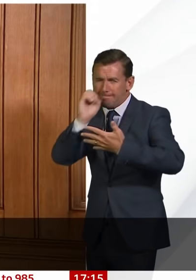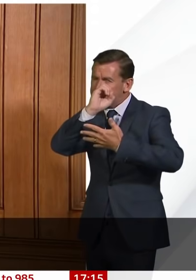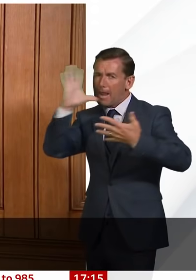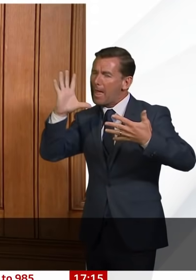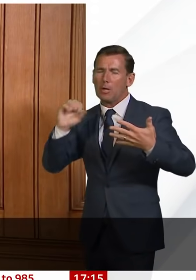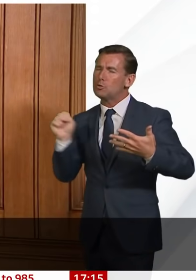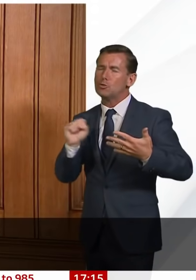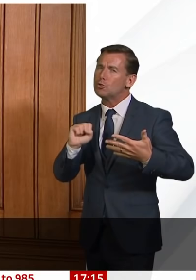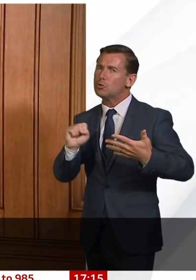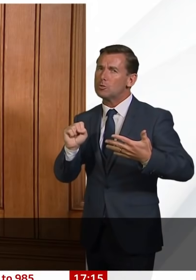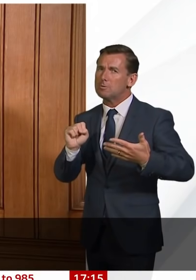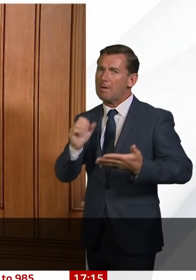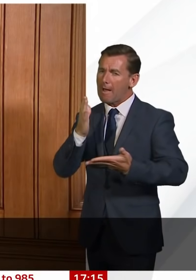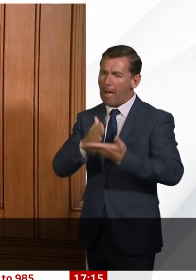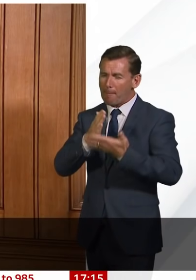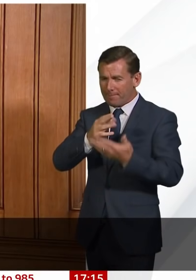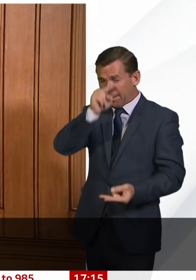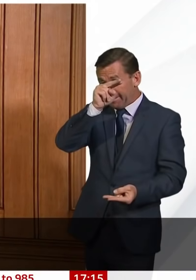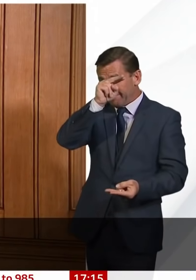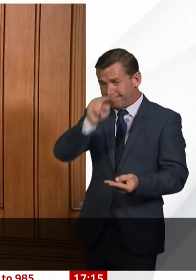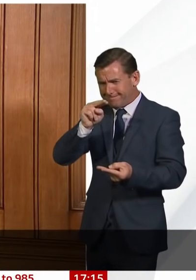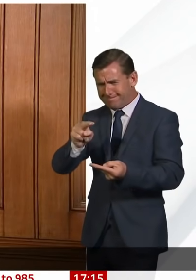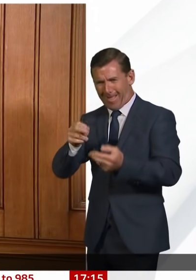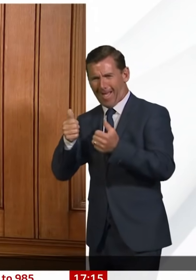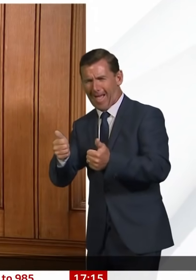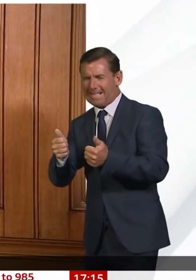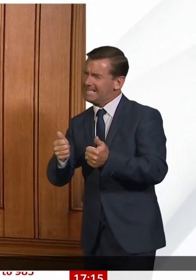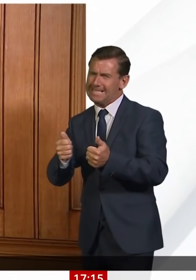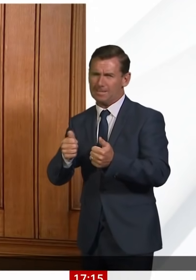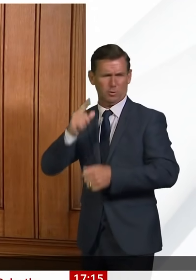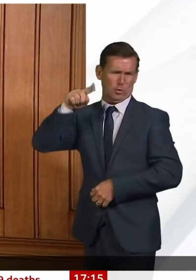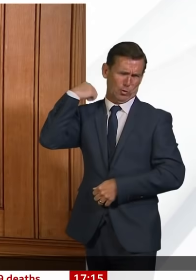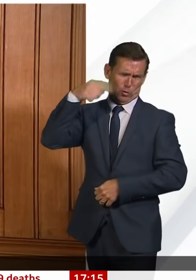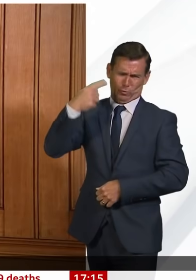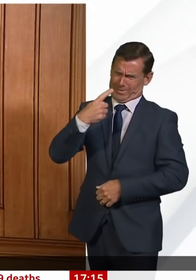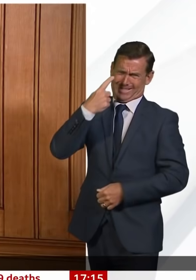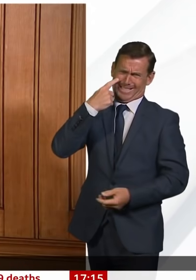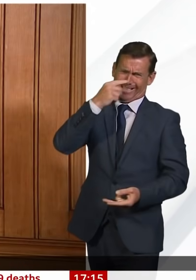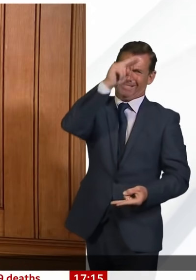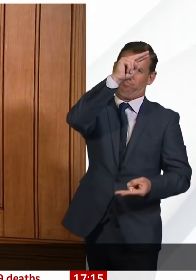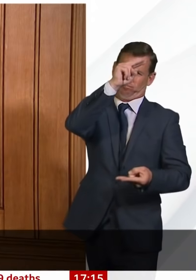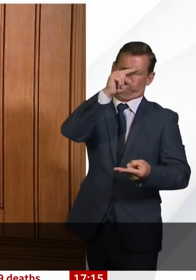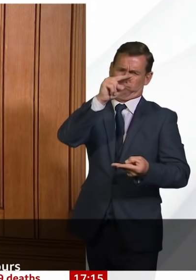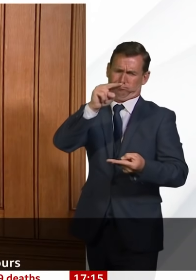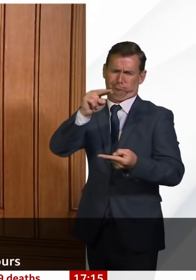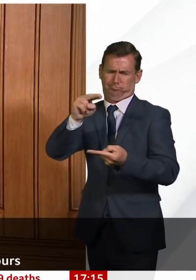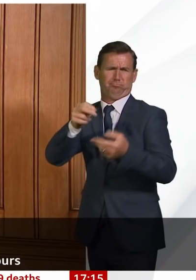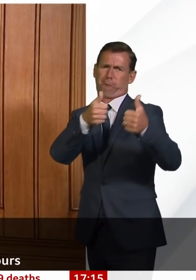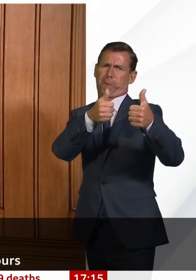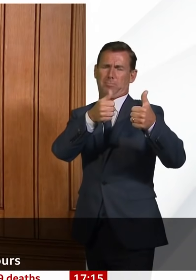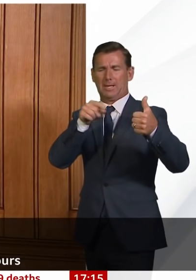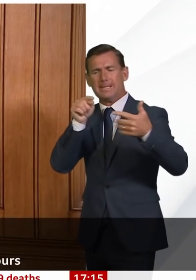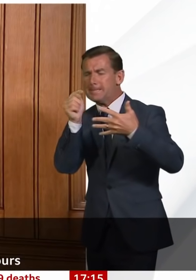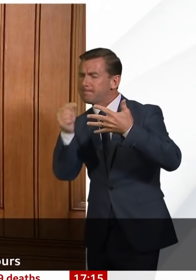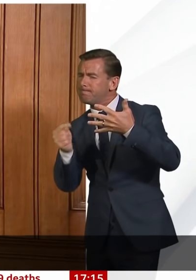is, that the number of cases is dropping in the same way that we can illustrate it on the slide for London. So again, this